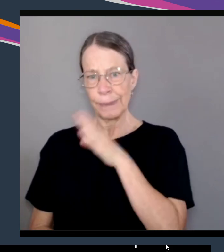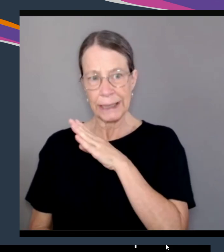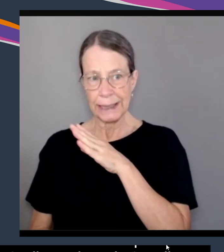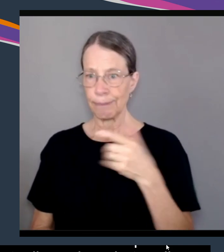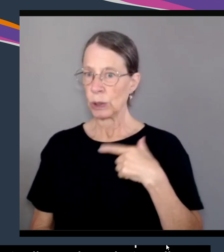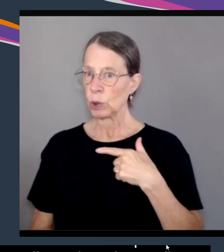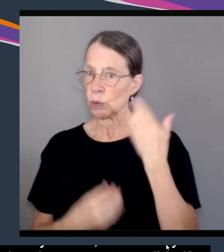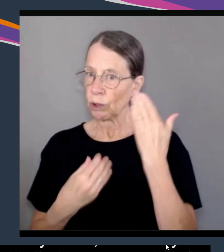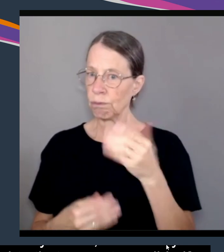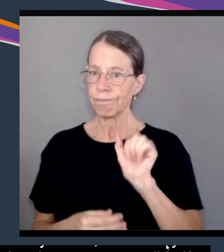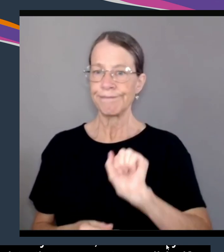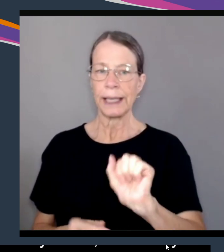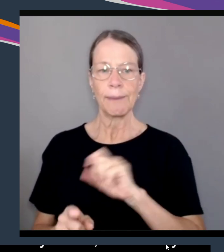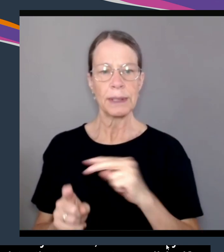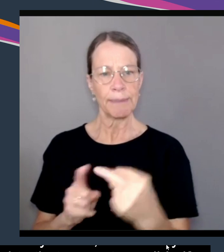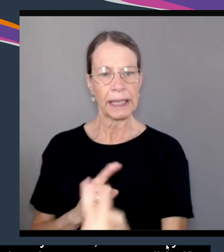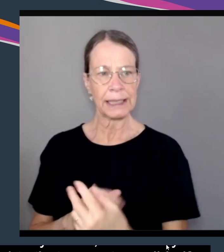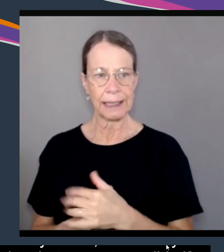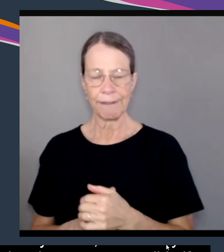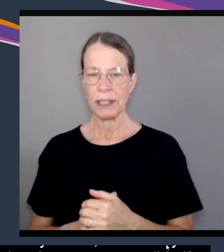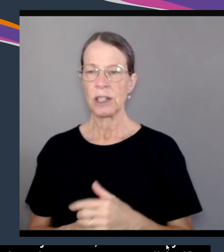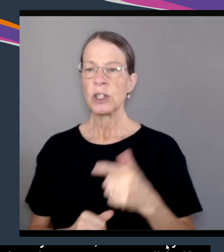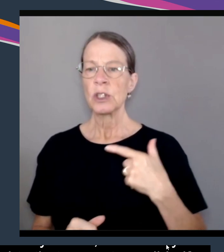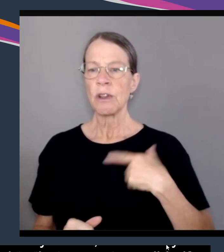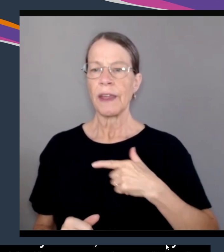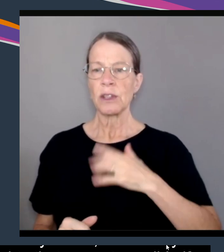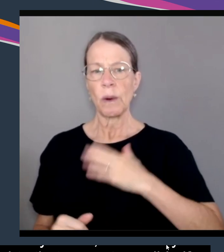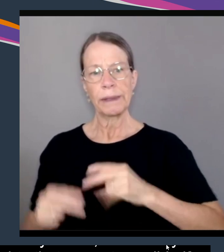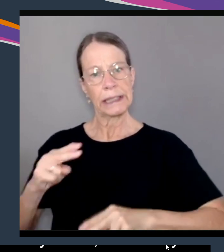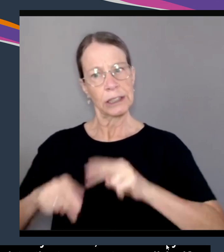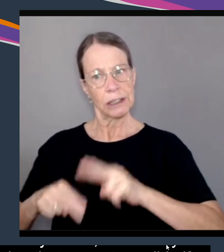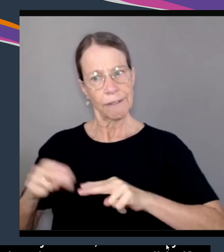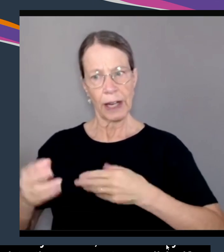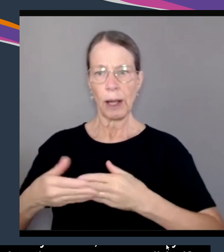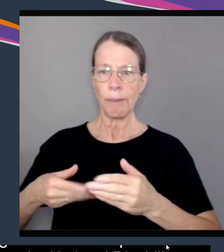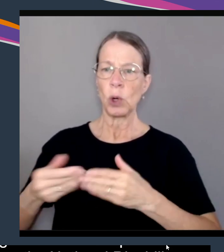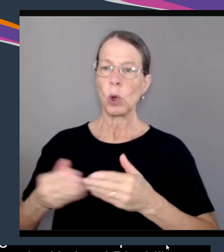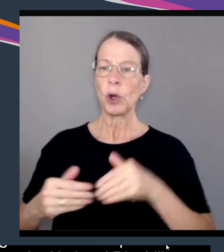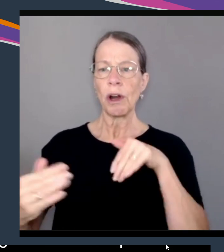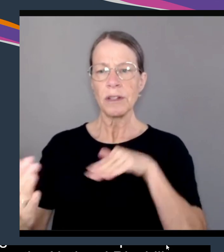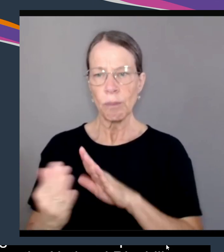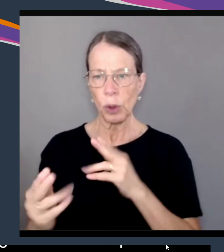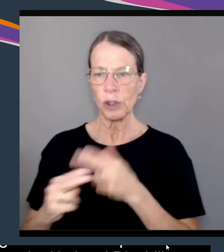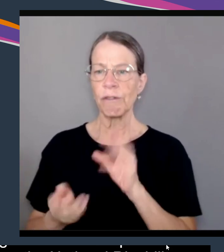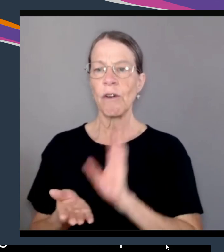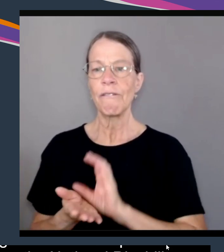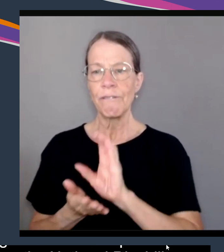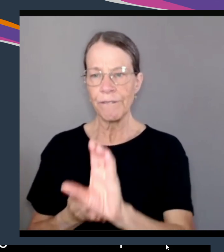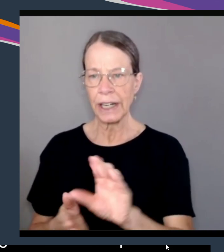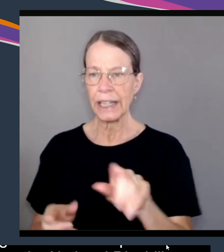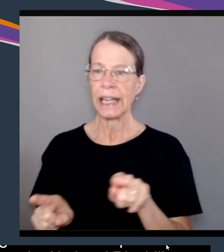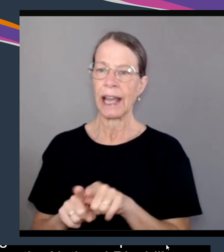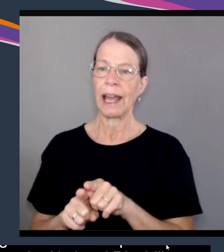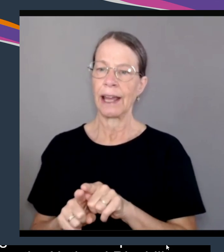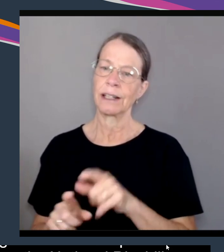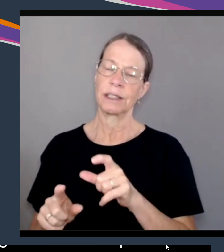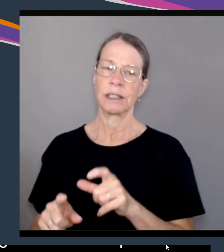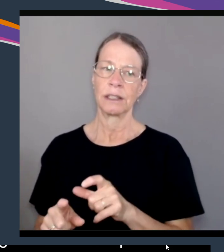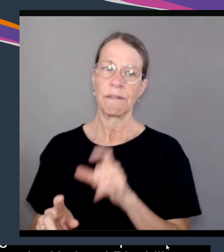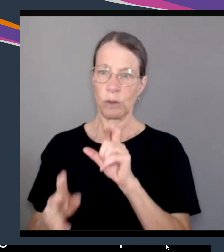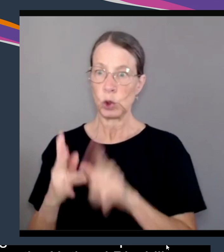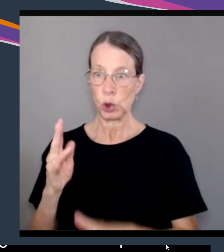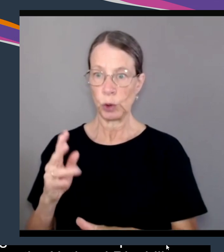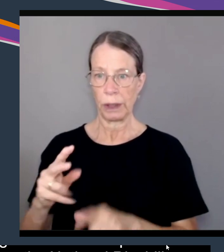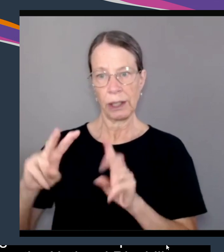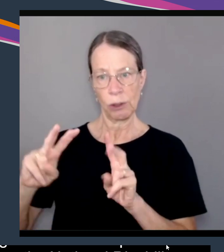to develop a coordinated approach to funding and undertaking disability research. And it's my hope that we can